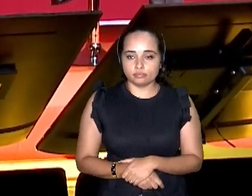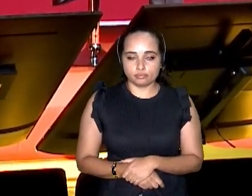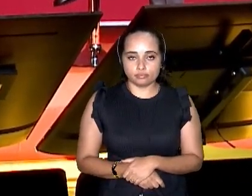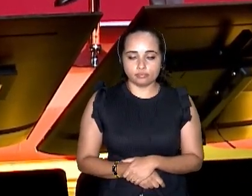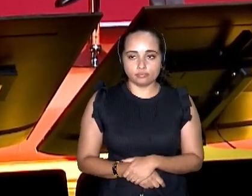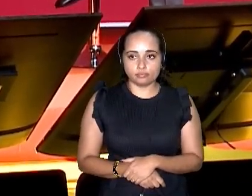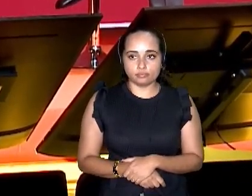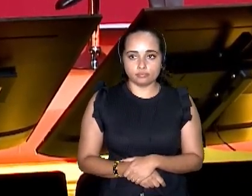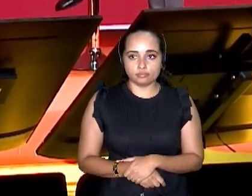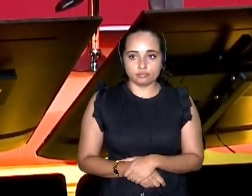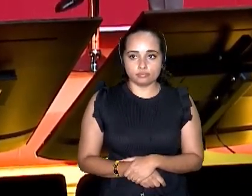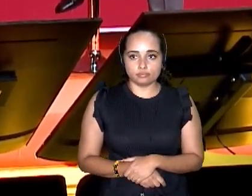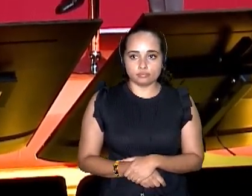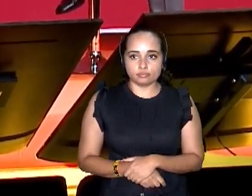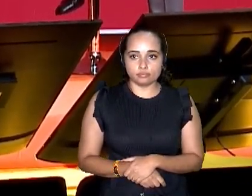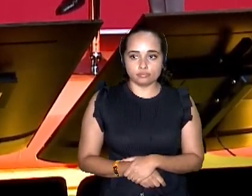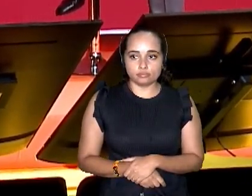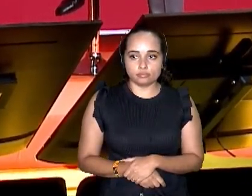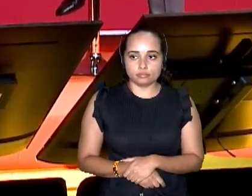mean,